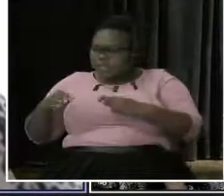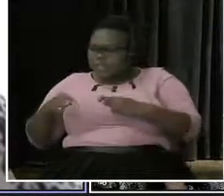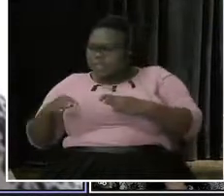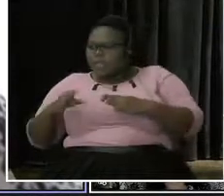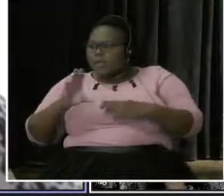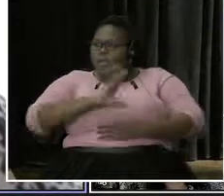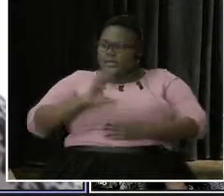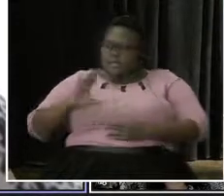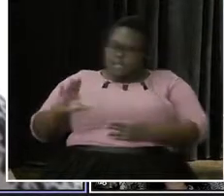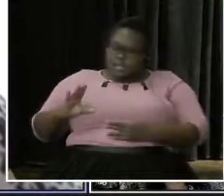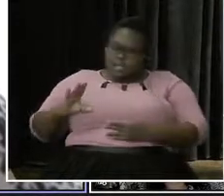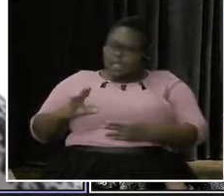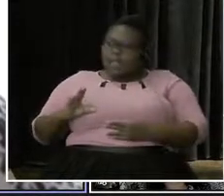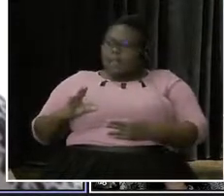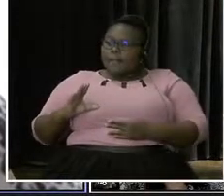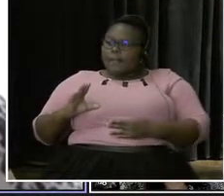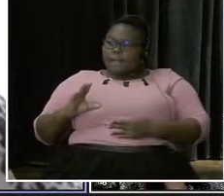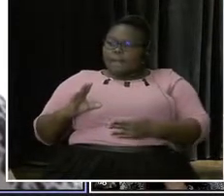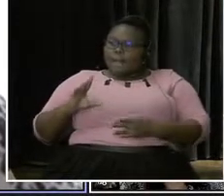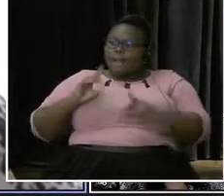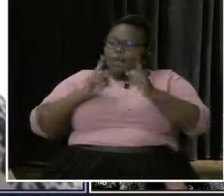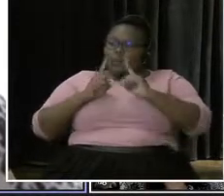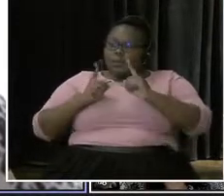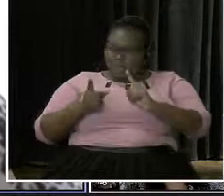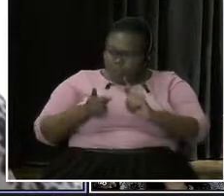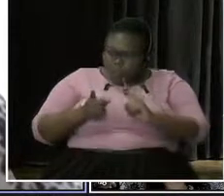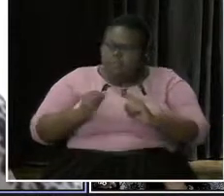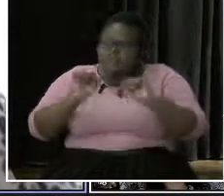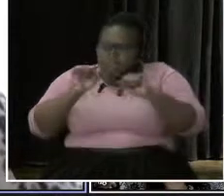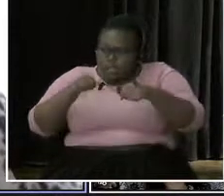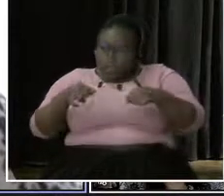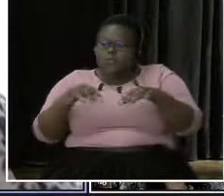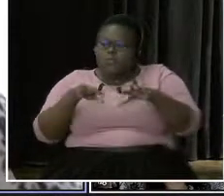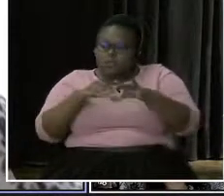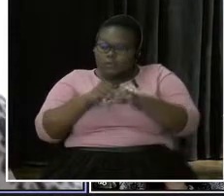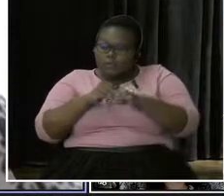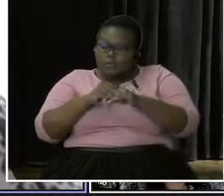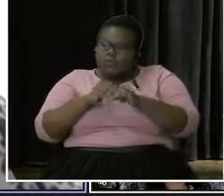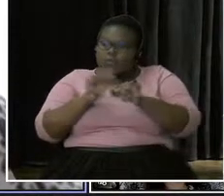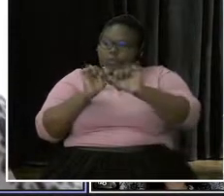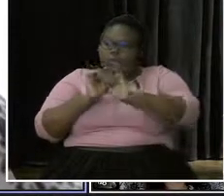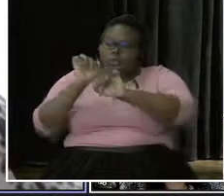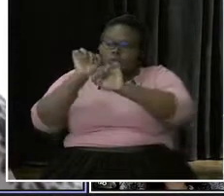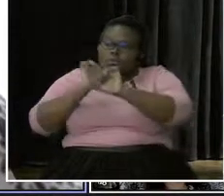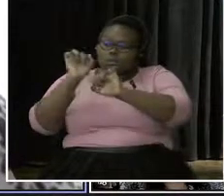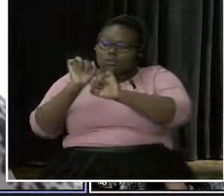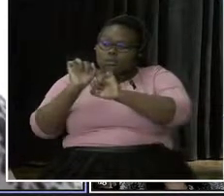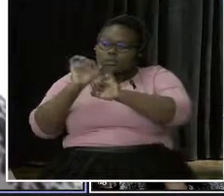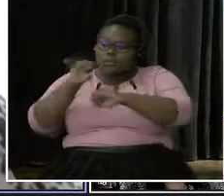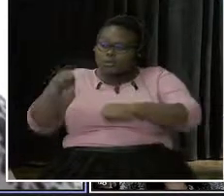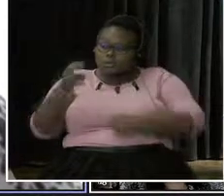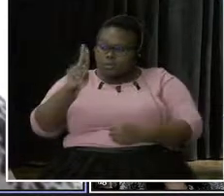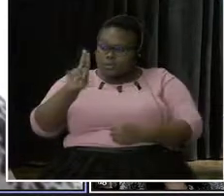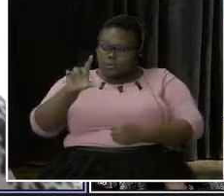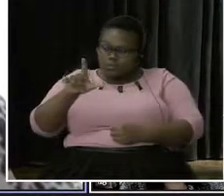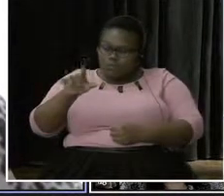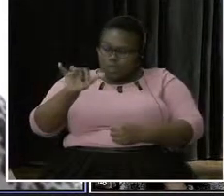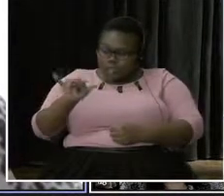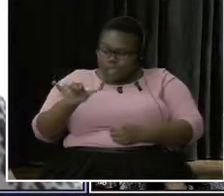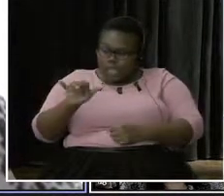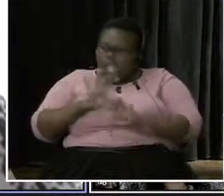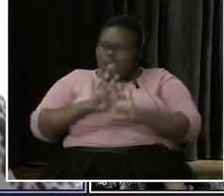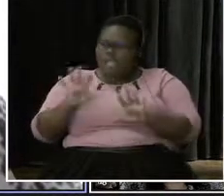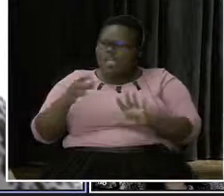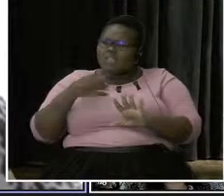was indeed affected by the riots in July. She does not have to give an exhaustive list of every community in